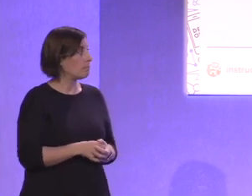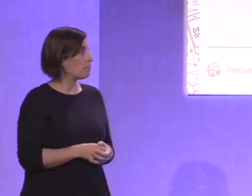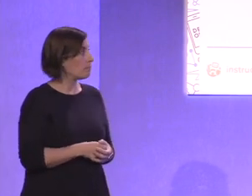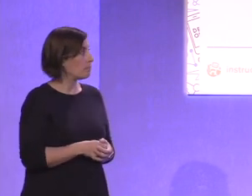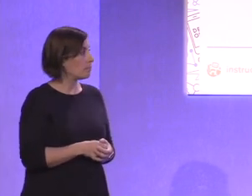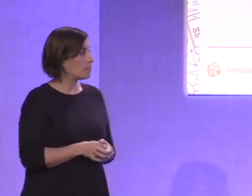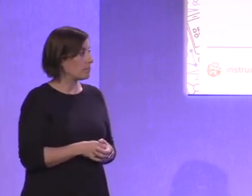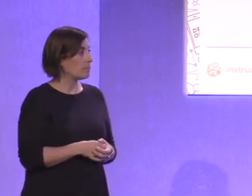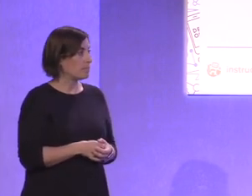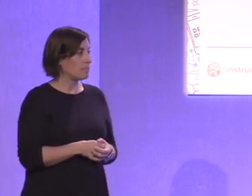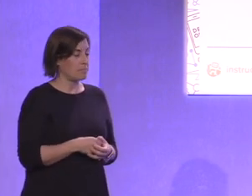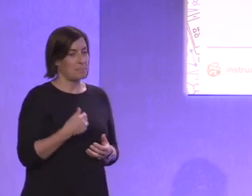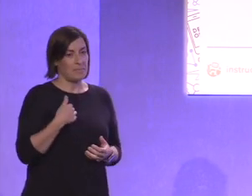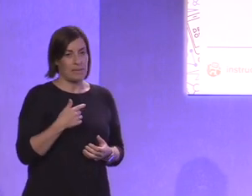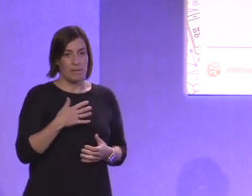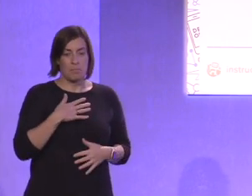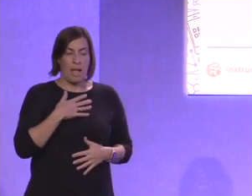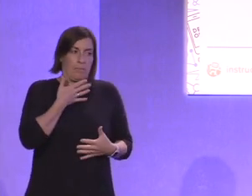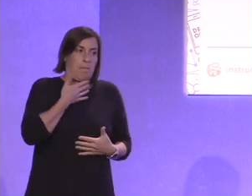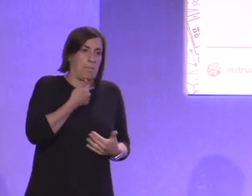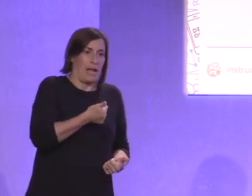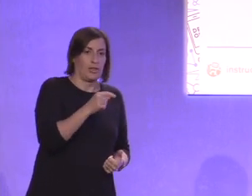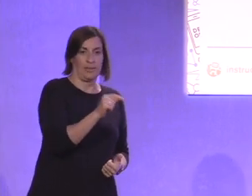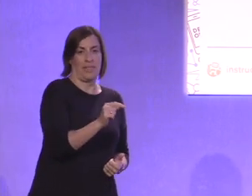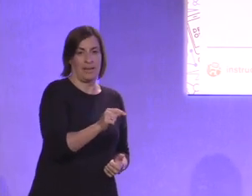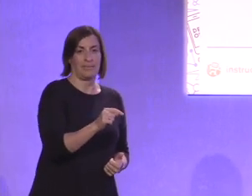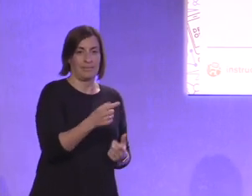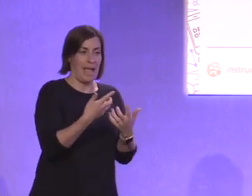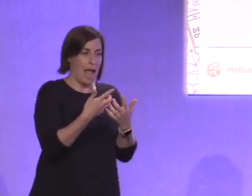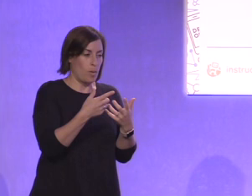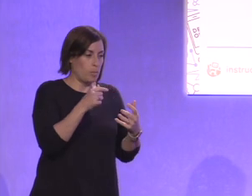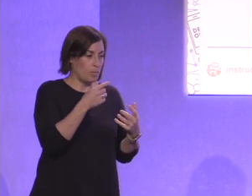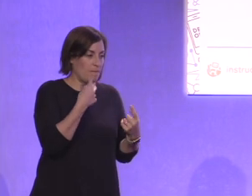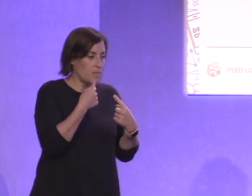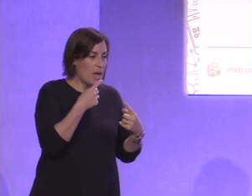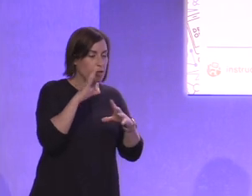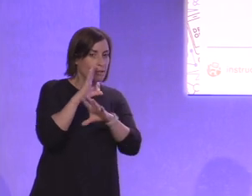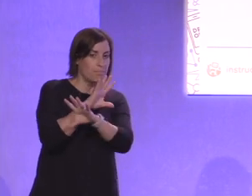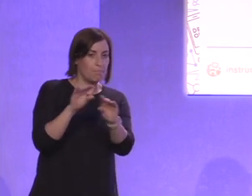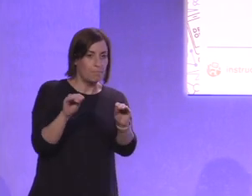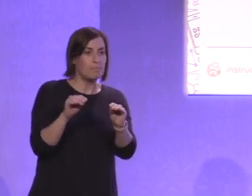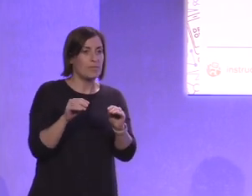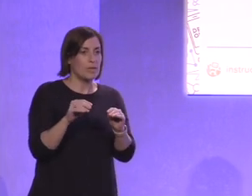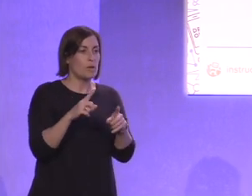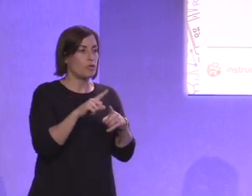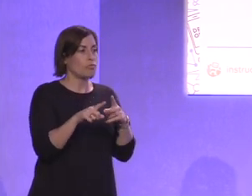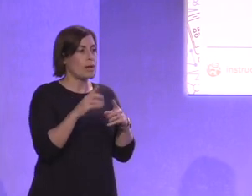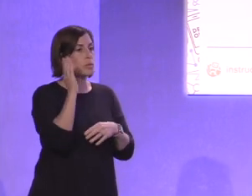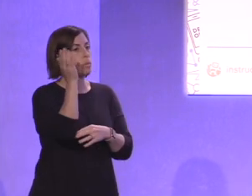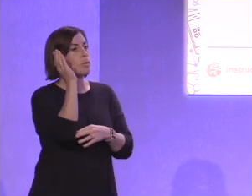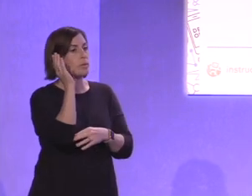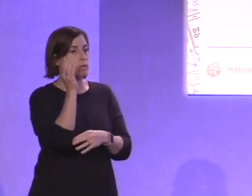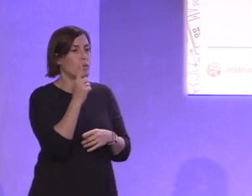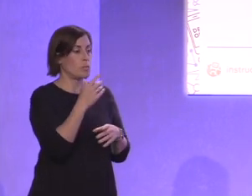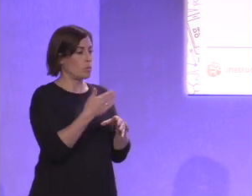That's the bee in my bonnet. That's what I care about. So I'm trying to share as far and wide as possible what has